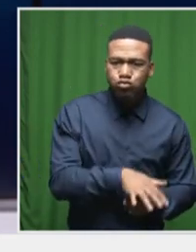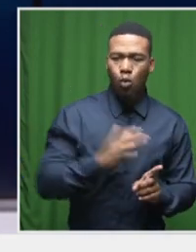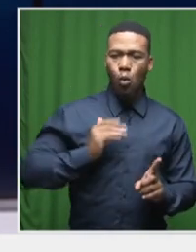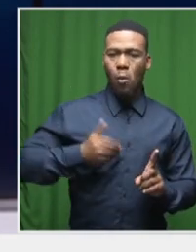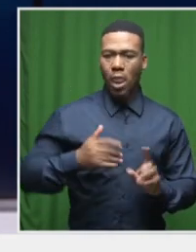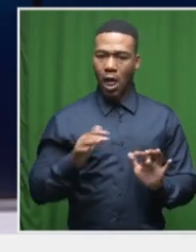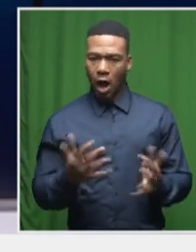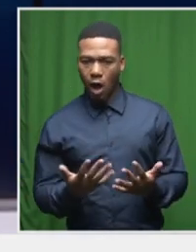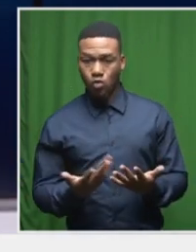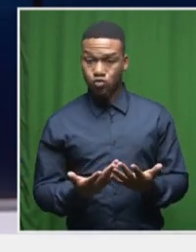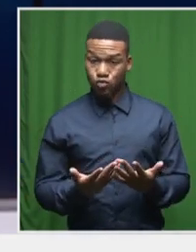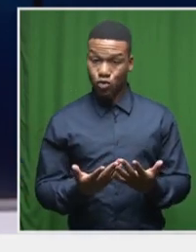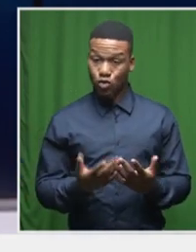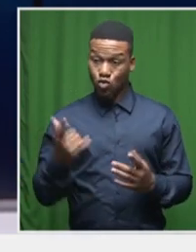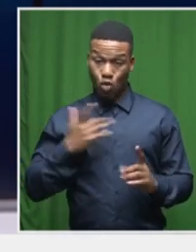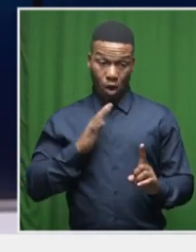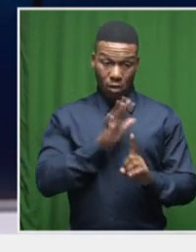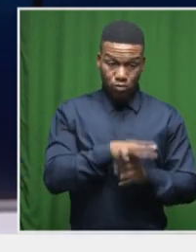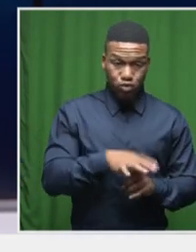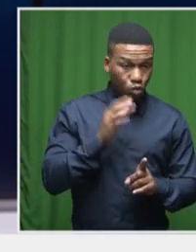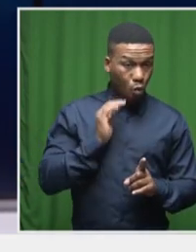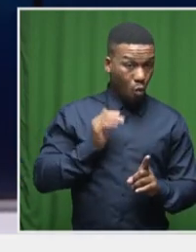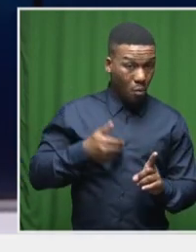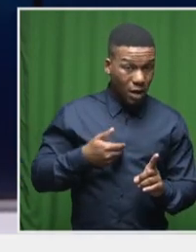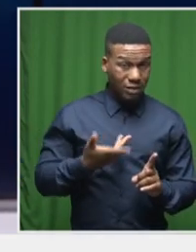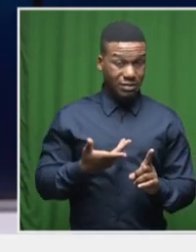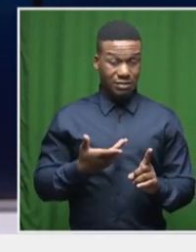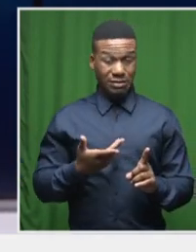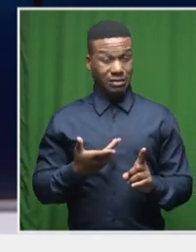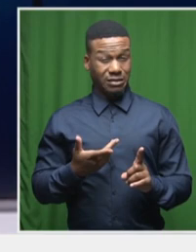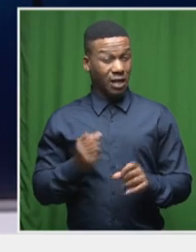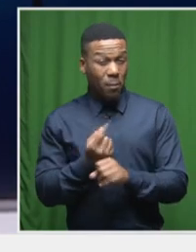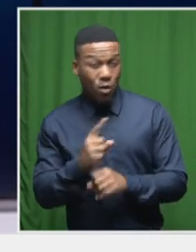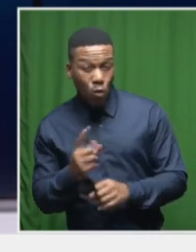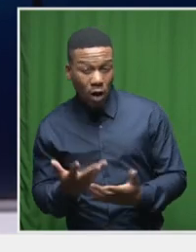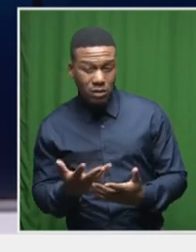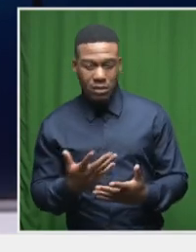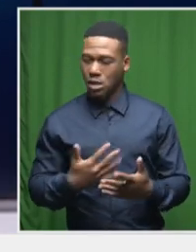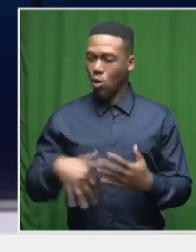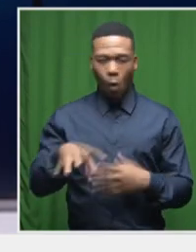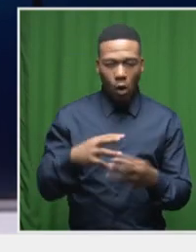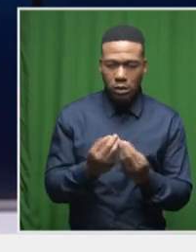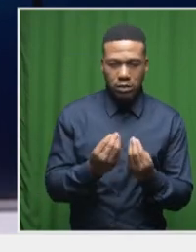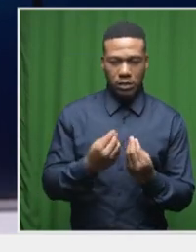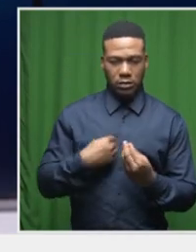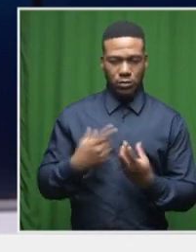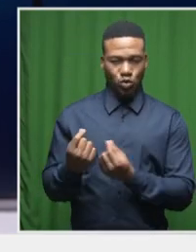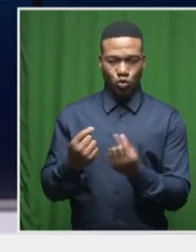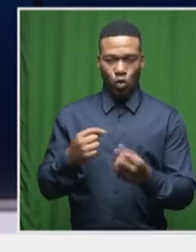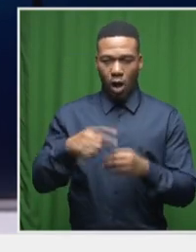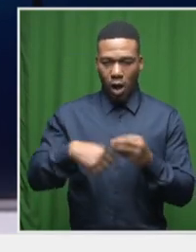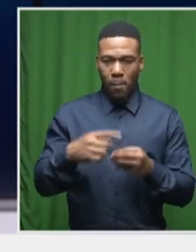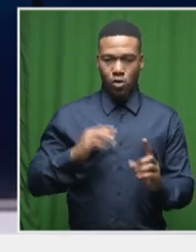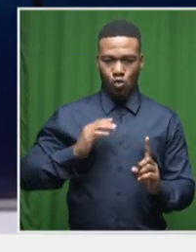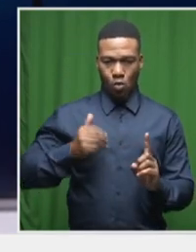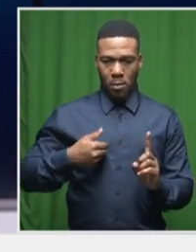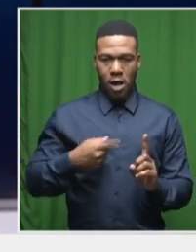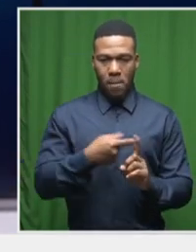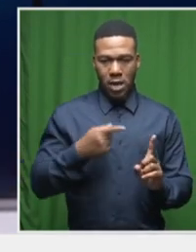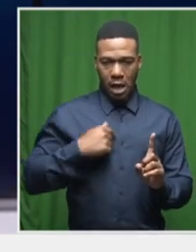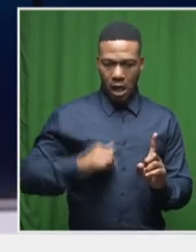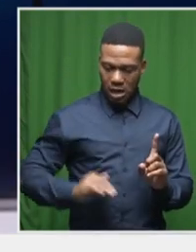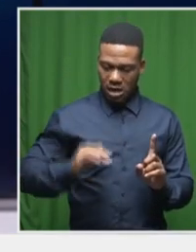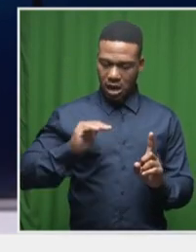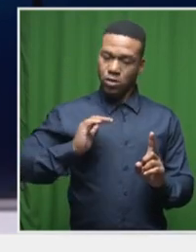raised by a woman. And when it comes to that, in everything that I do, it's all about women, because I was raised by one.